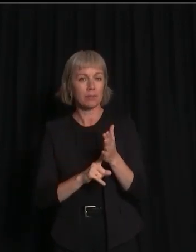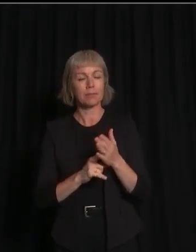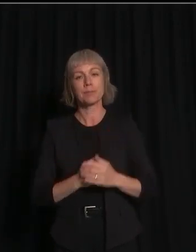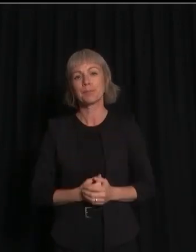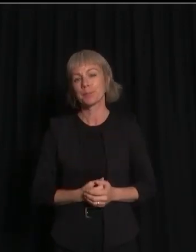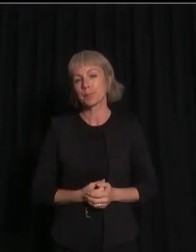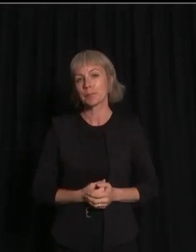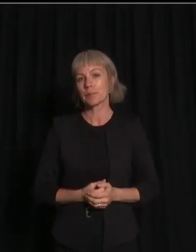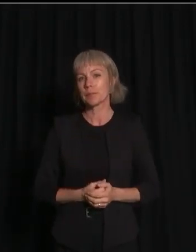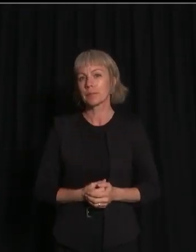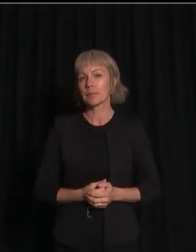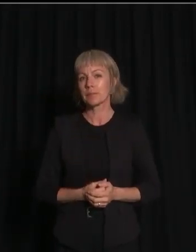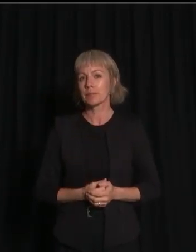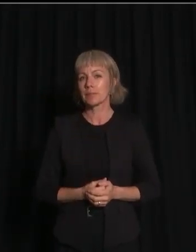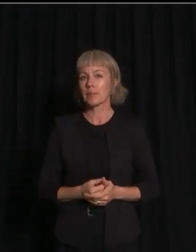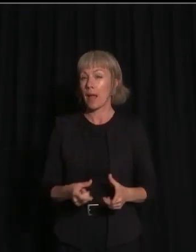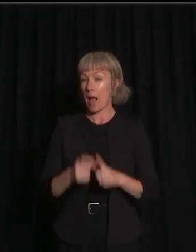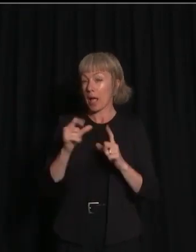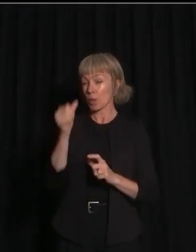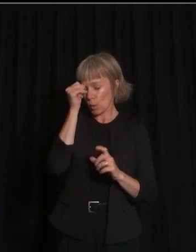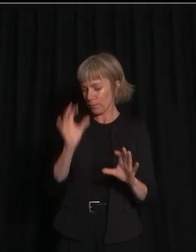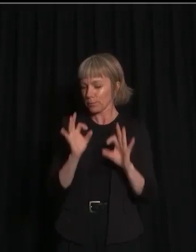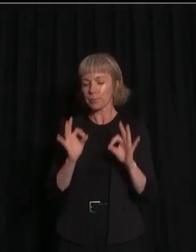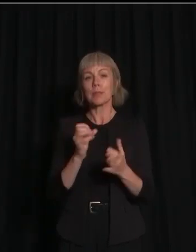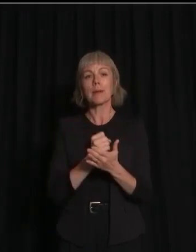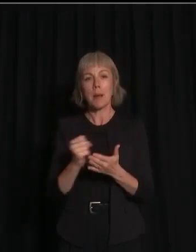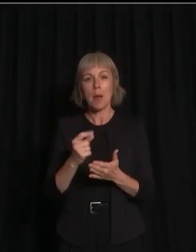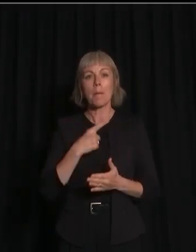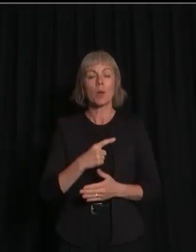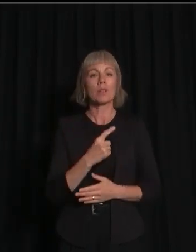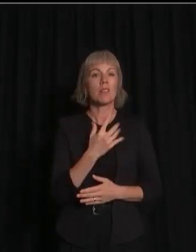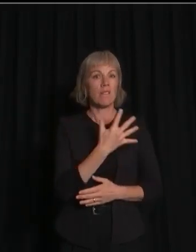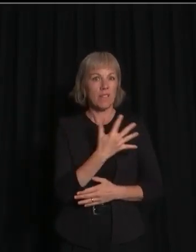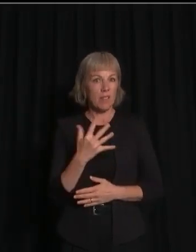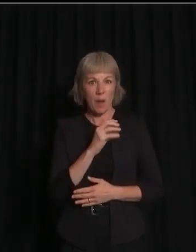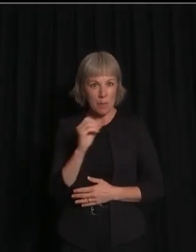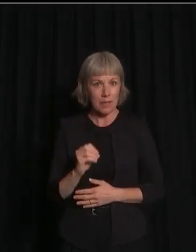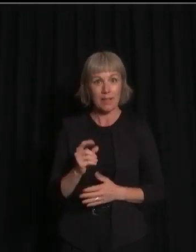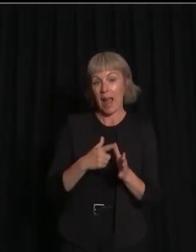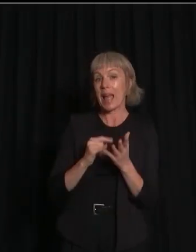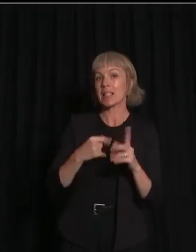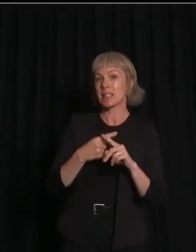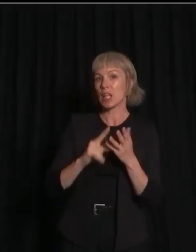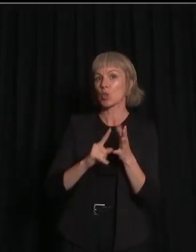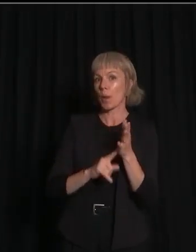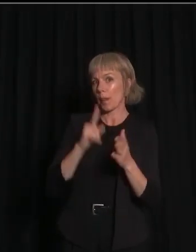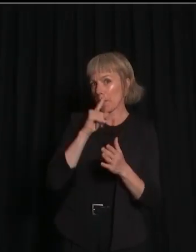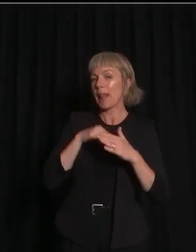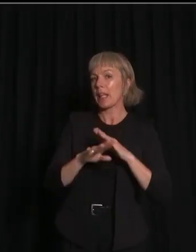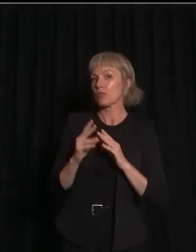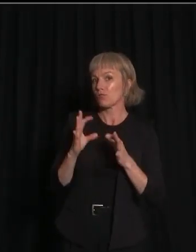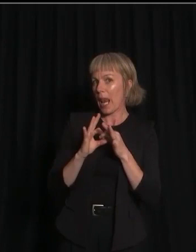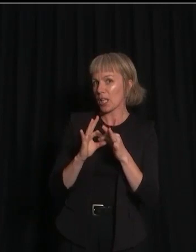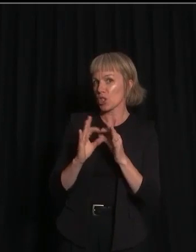a figure because only 55% of asexual people have ever been in a relationship, but we estimate that